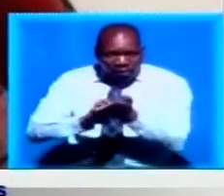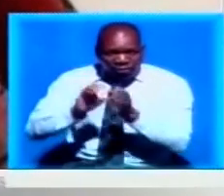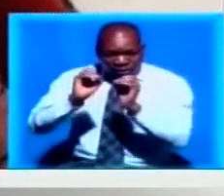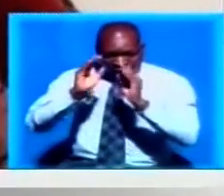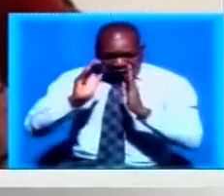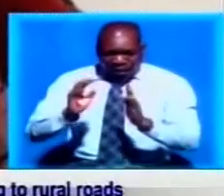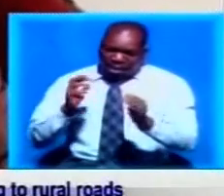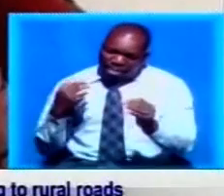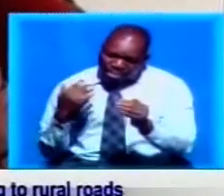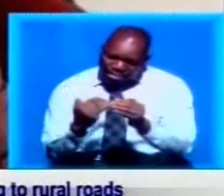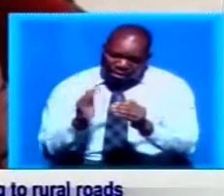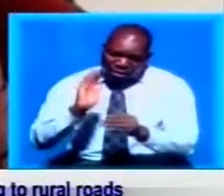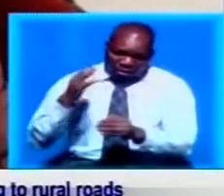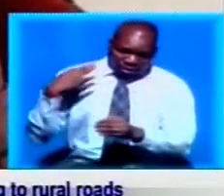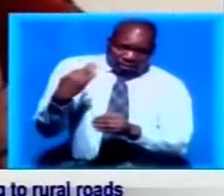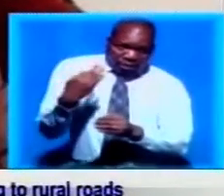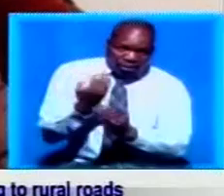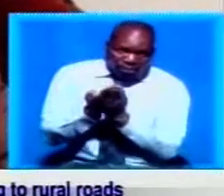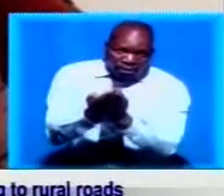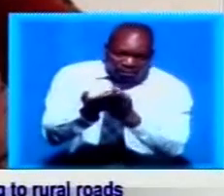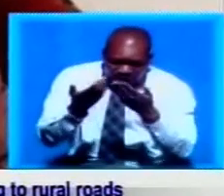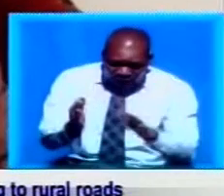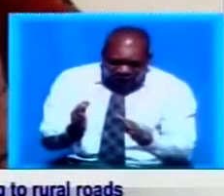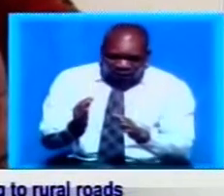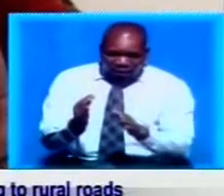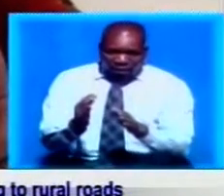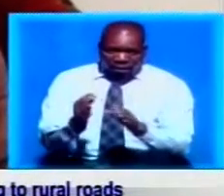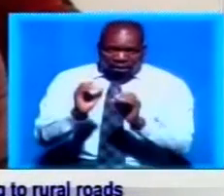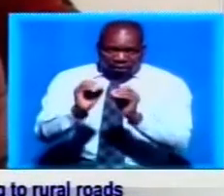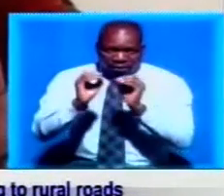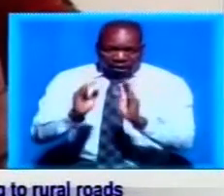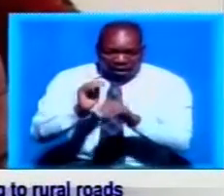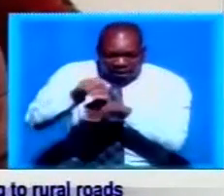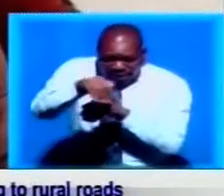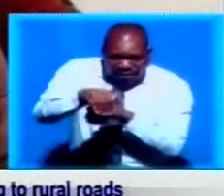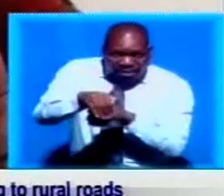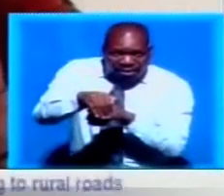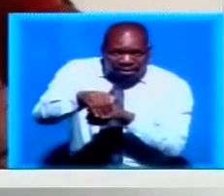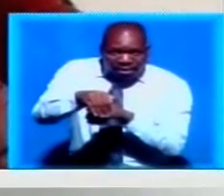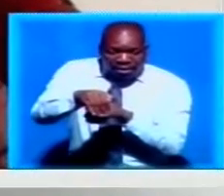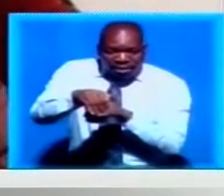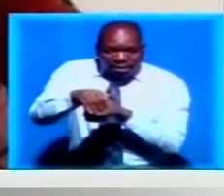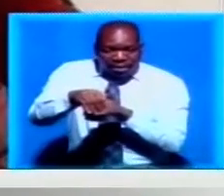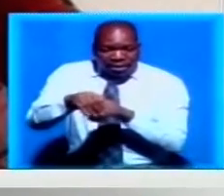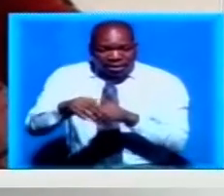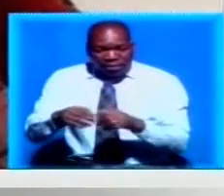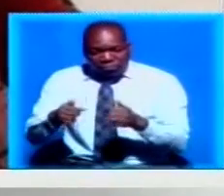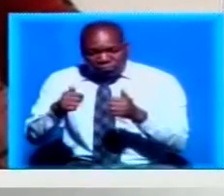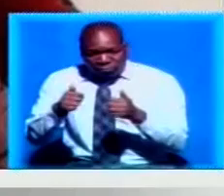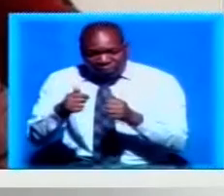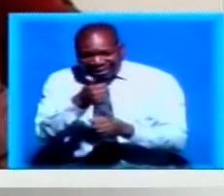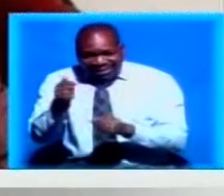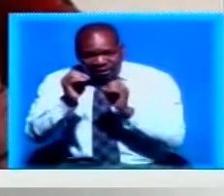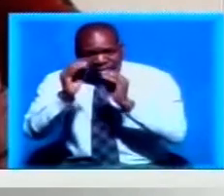far submitted their applications for teacher registration, and this is exciting. Of course, we know there are other teachers that have not